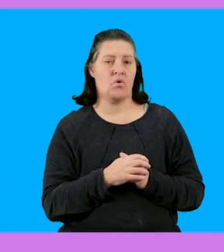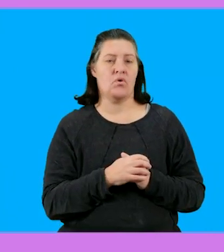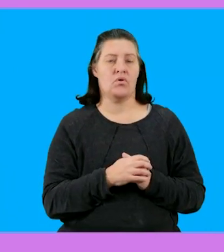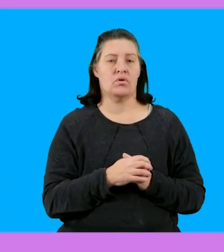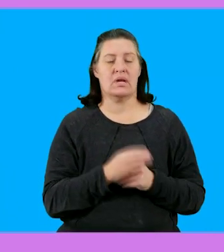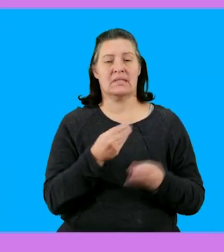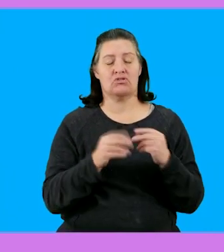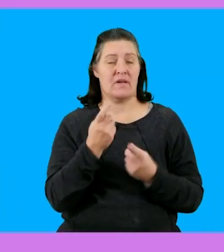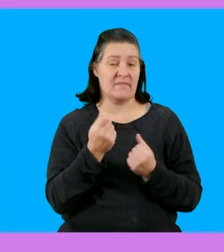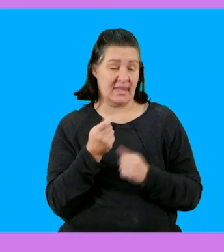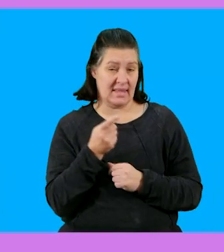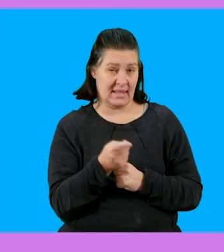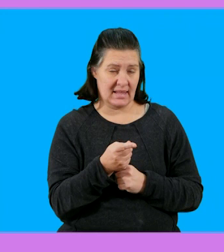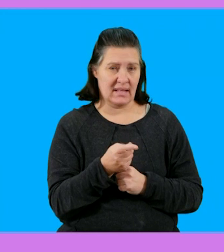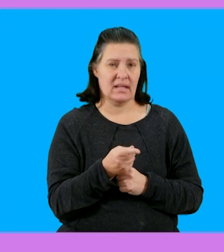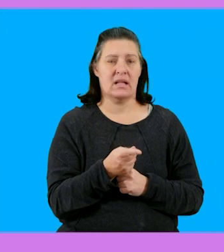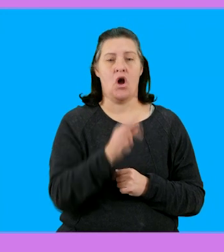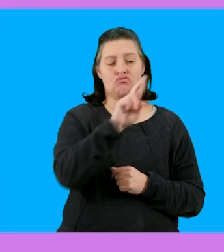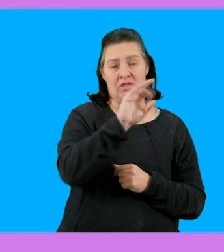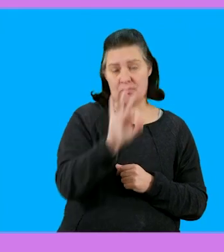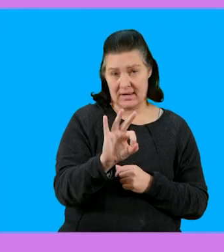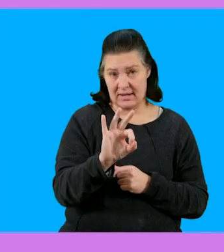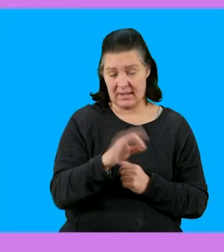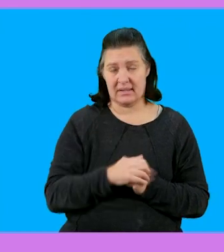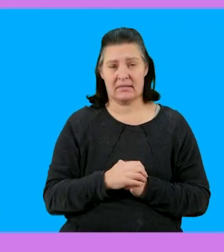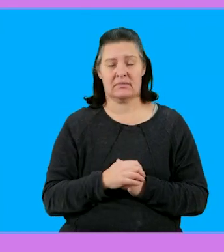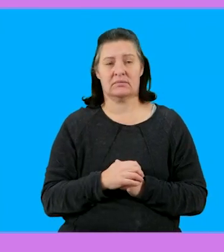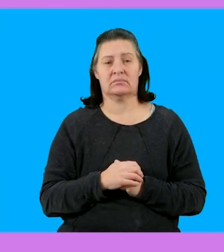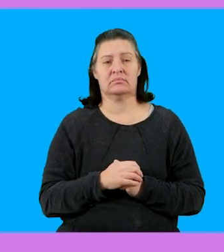a transaction fee here of 3 Rand as well.